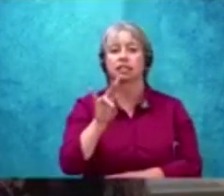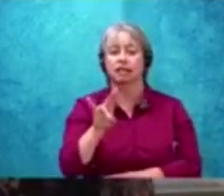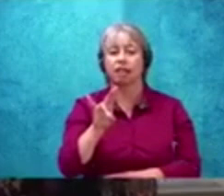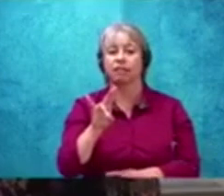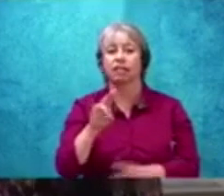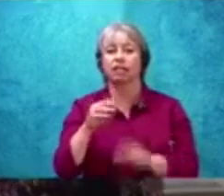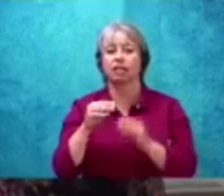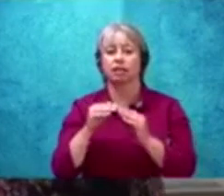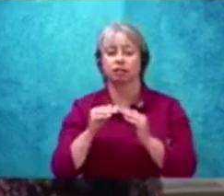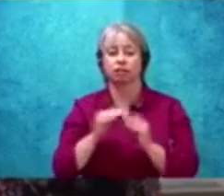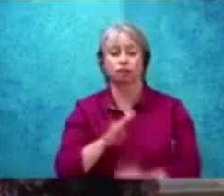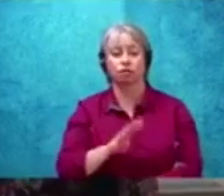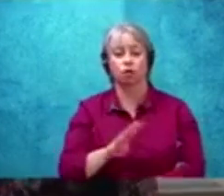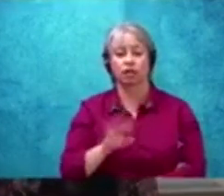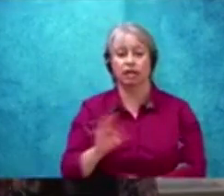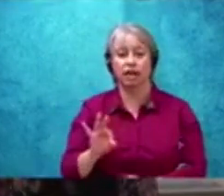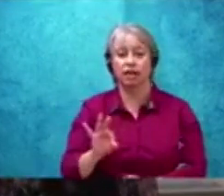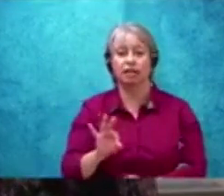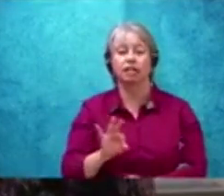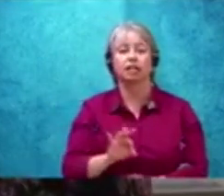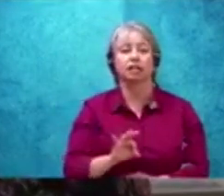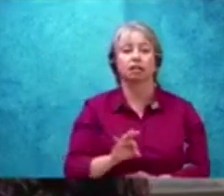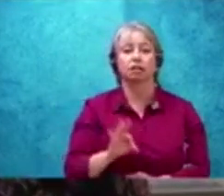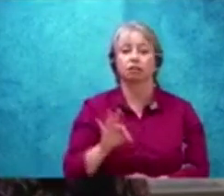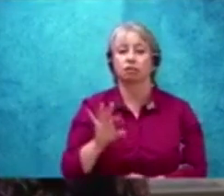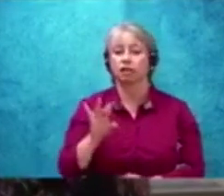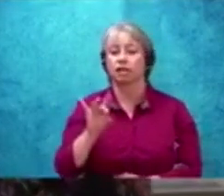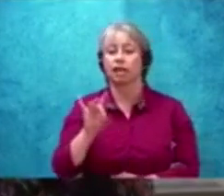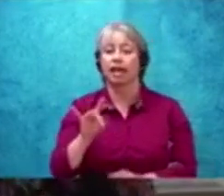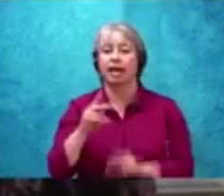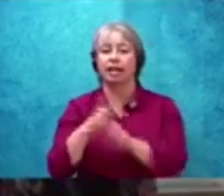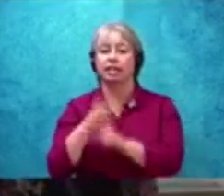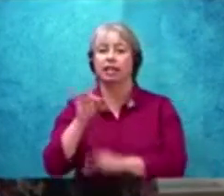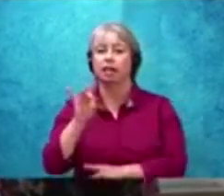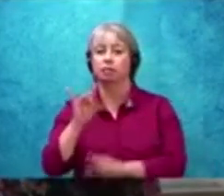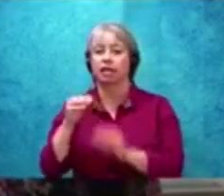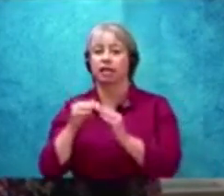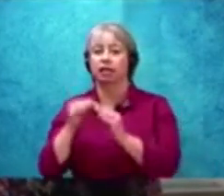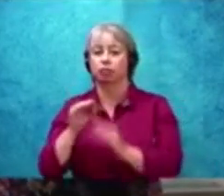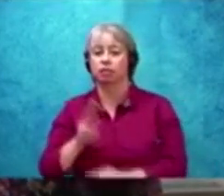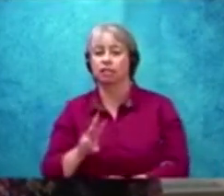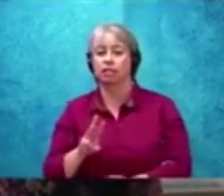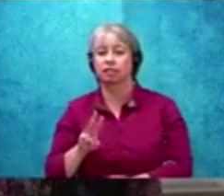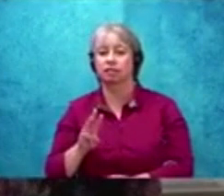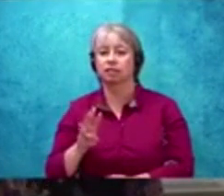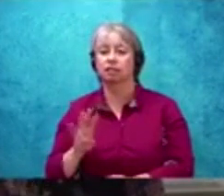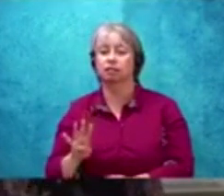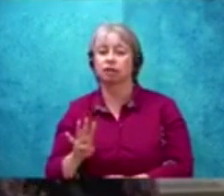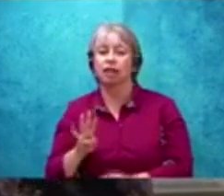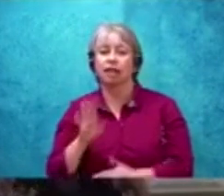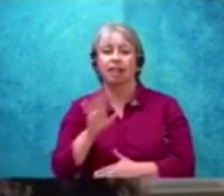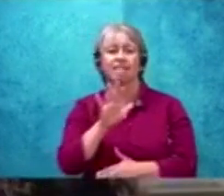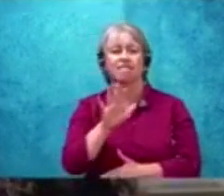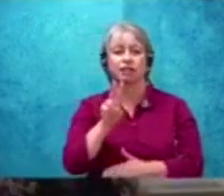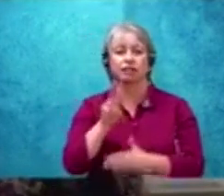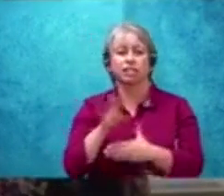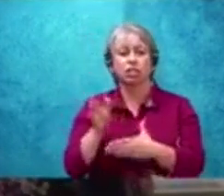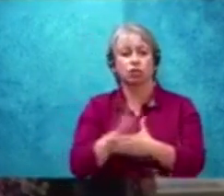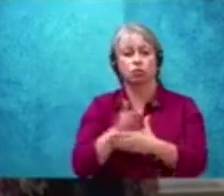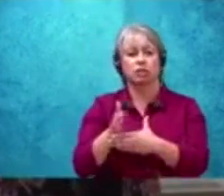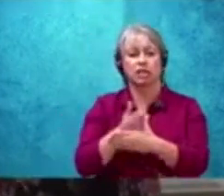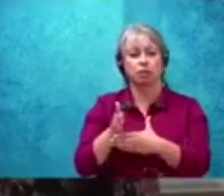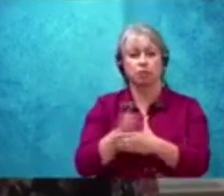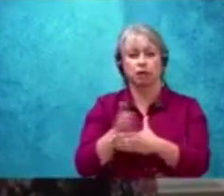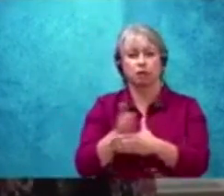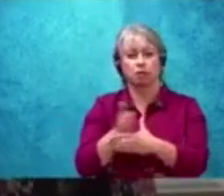times 7. Well, 7 times 7 is 49, 8 times 8 is 64, and 52 falls between that. So we know this number is going to